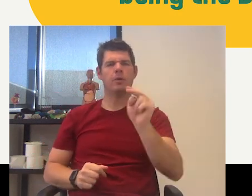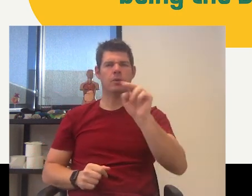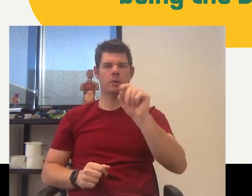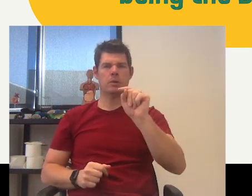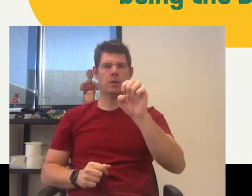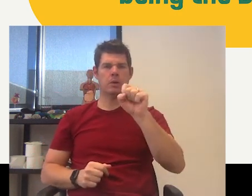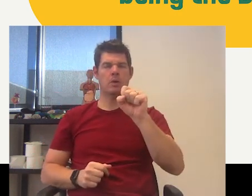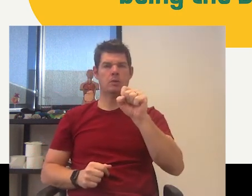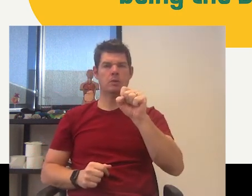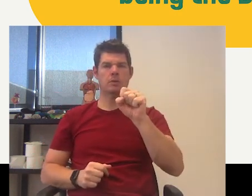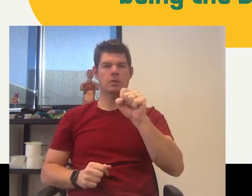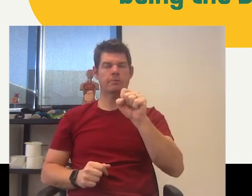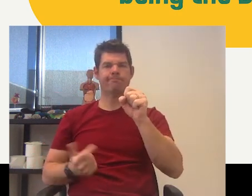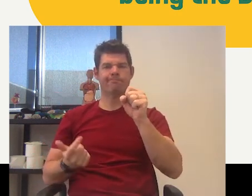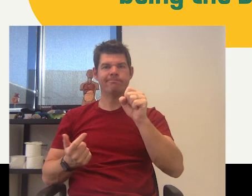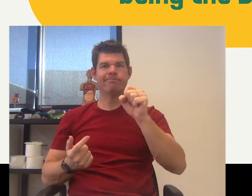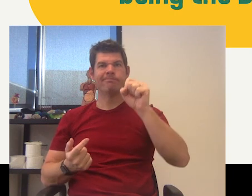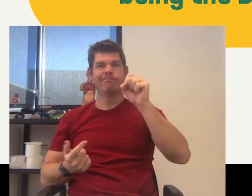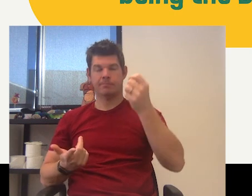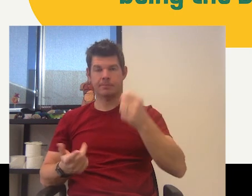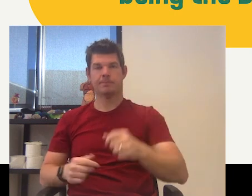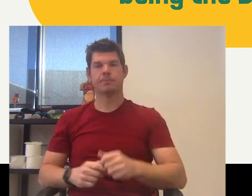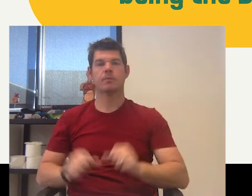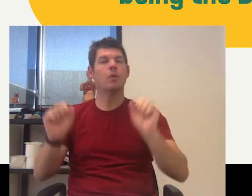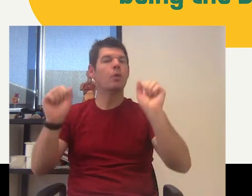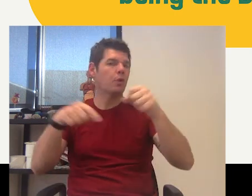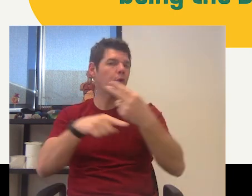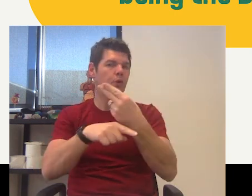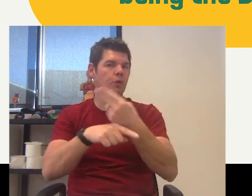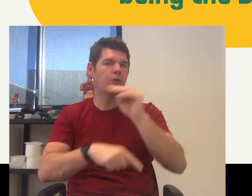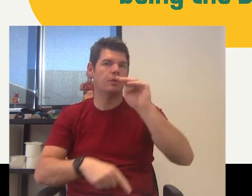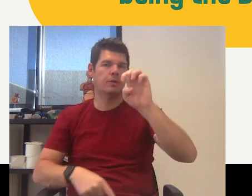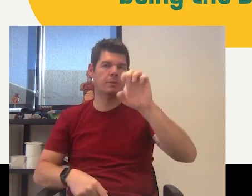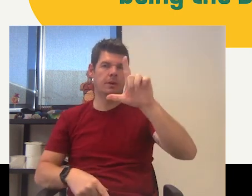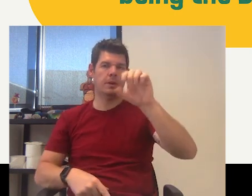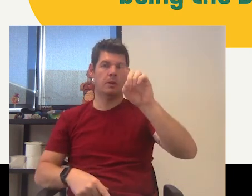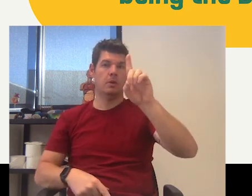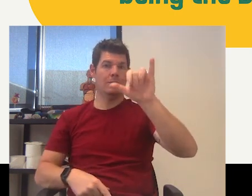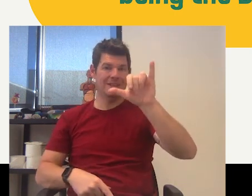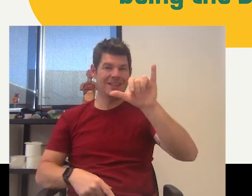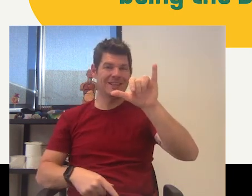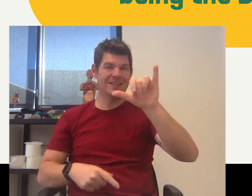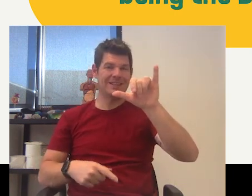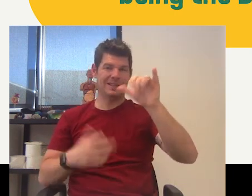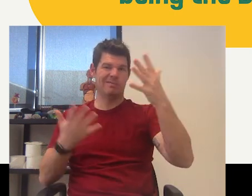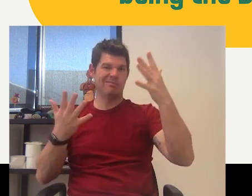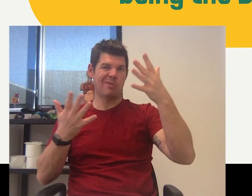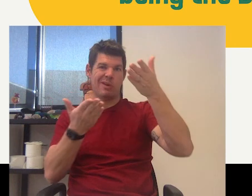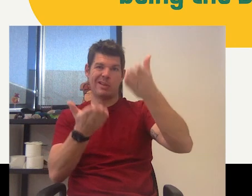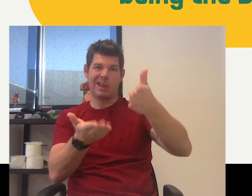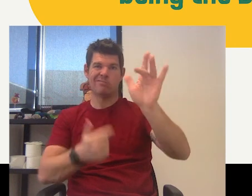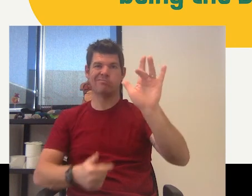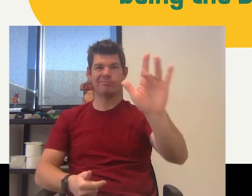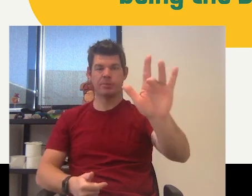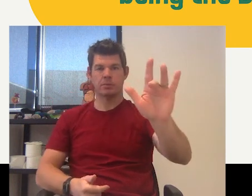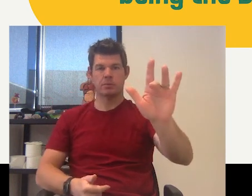to create a series of tones, or you could use one of the melodies. And if your brain works a little